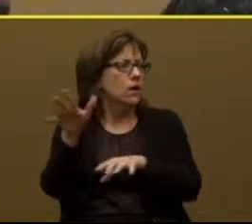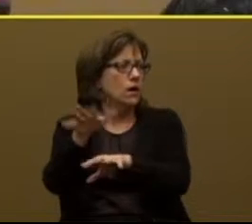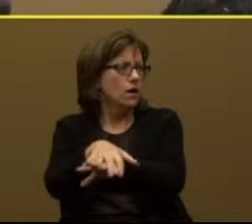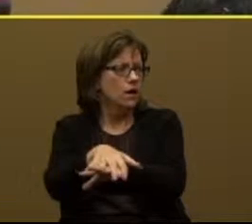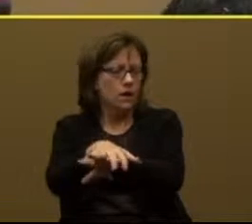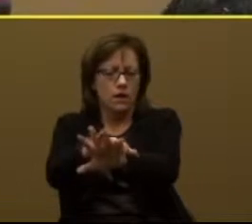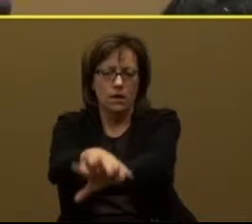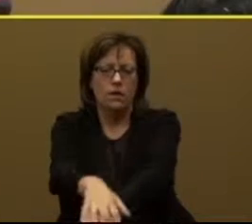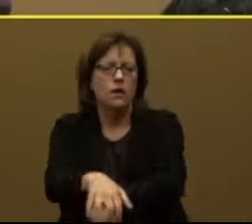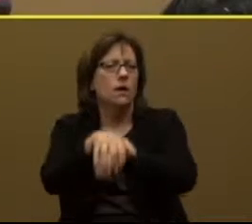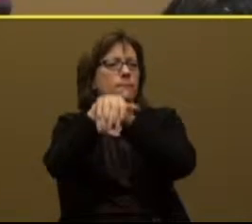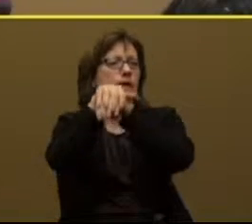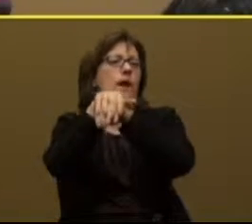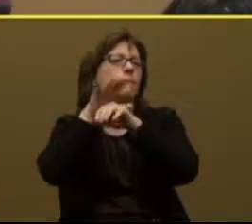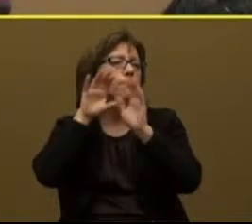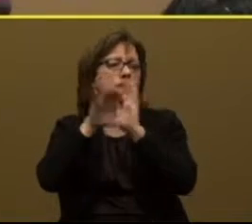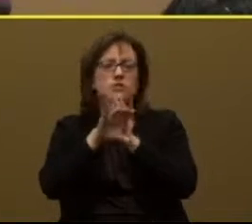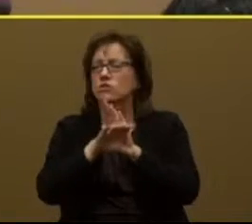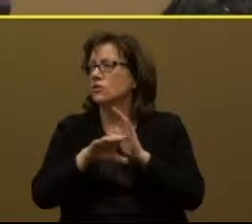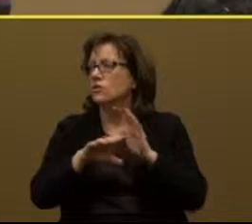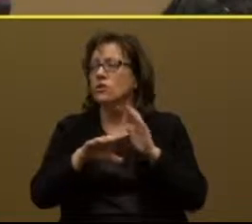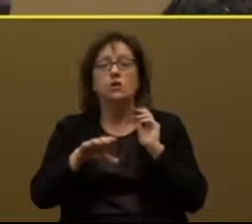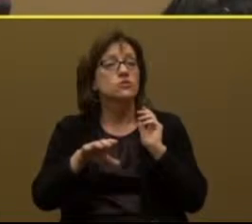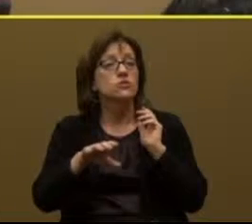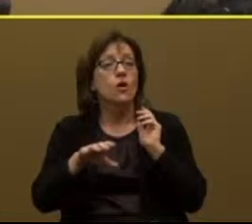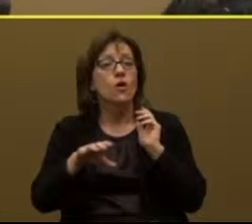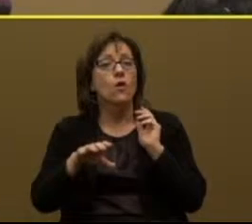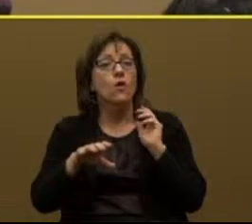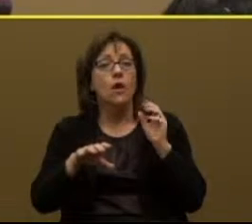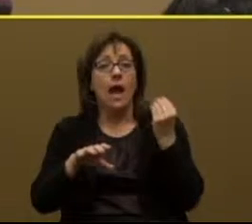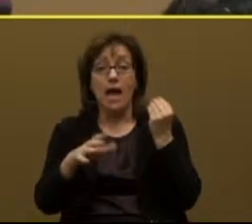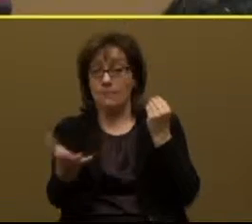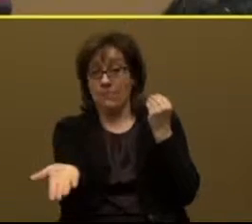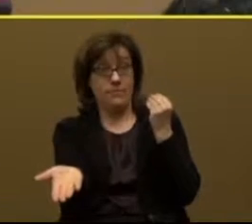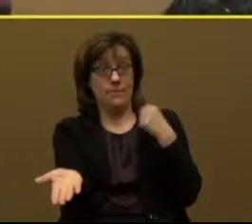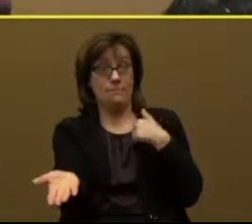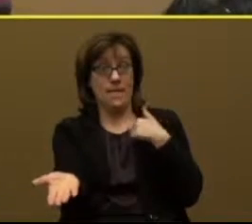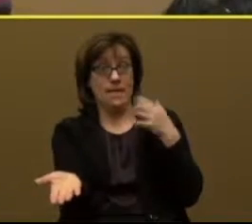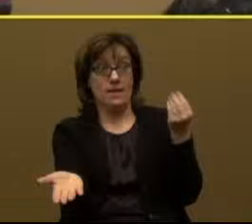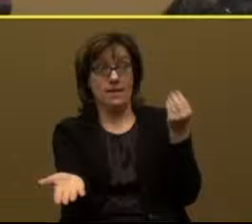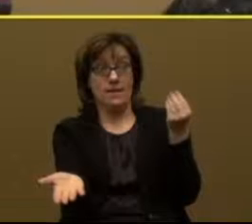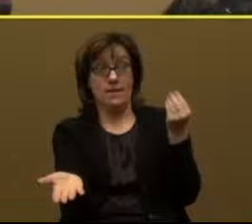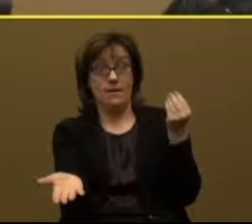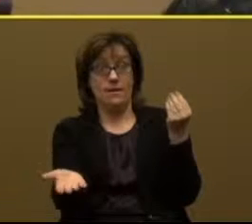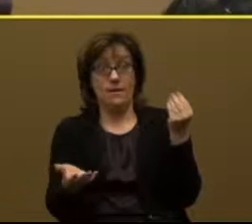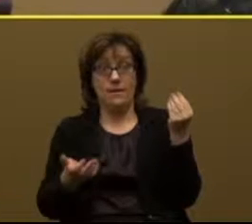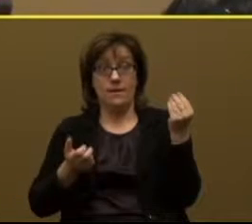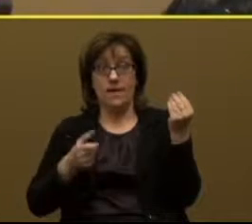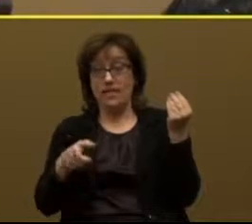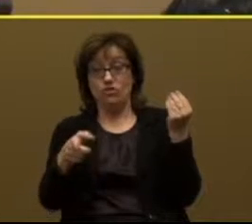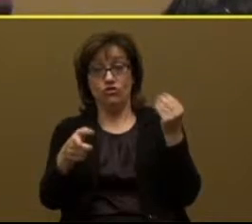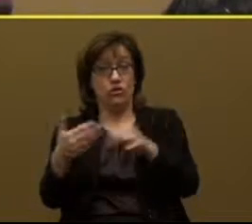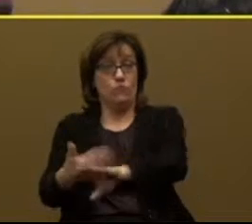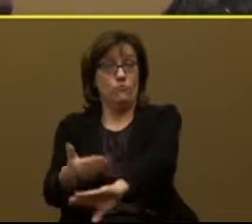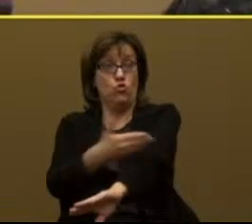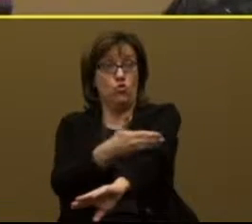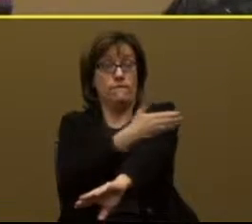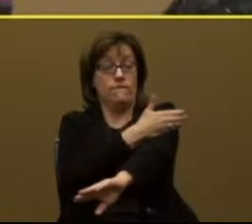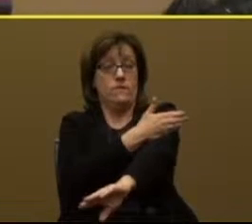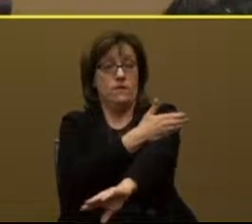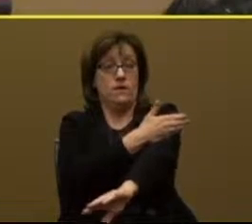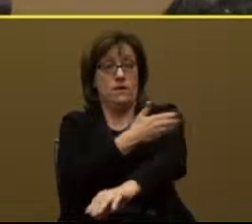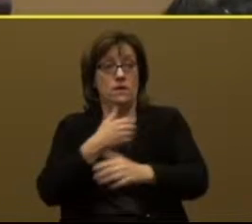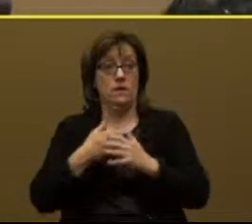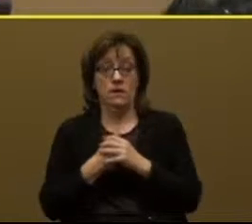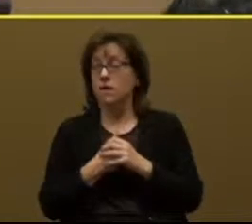slowly pull the open hand cue back to me as she gets better, and then I fade the